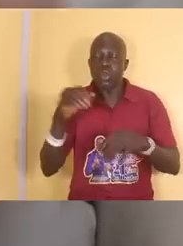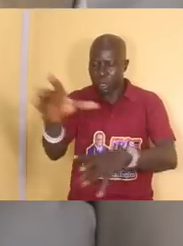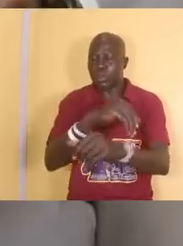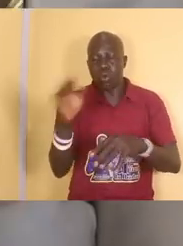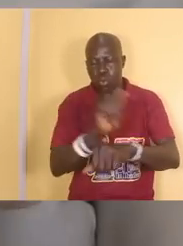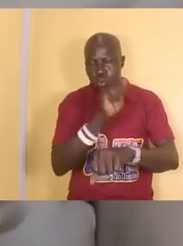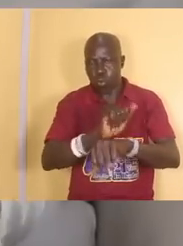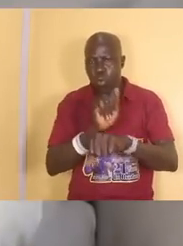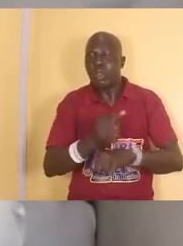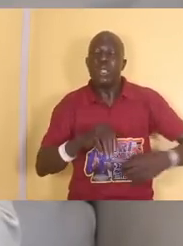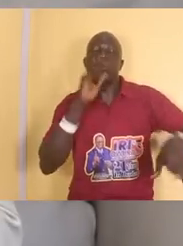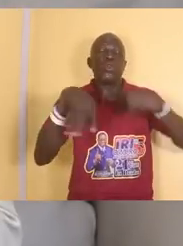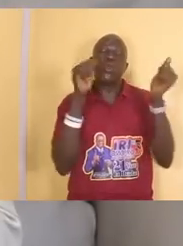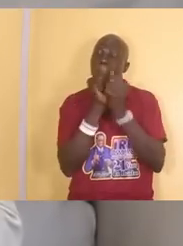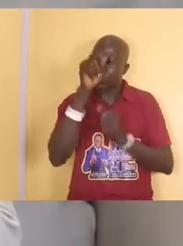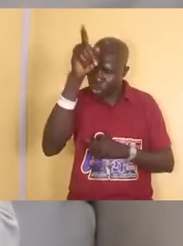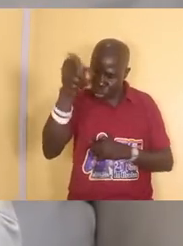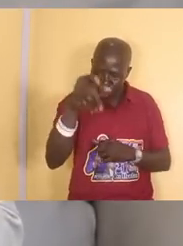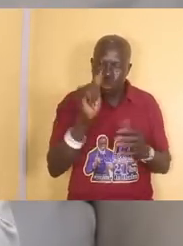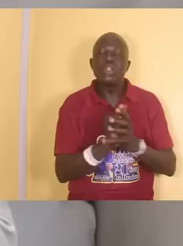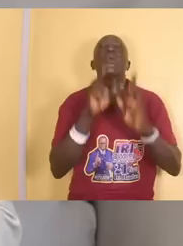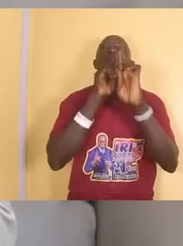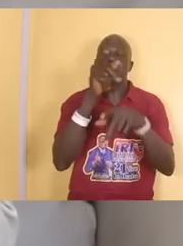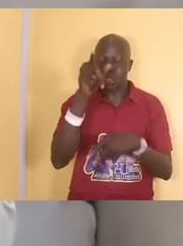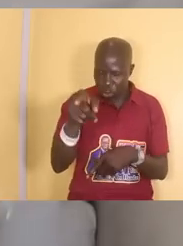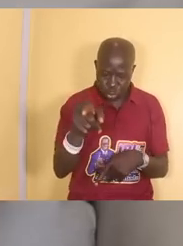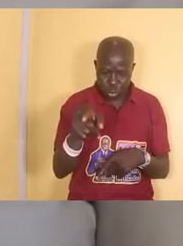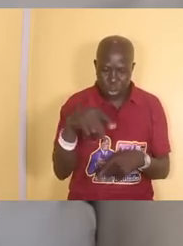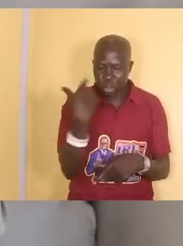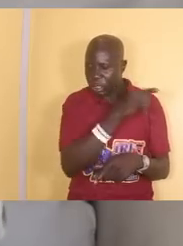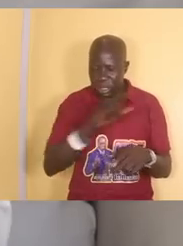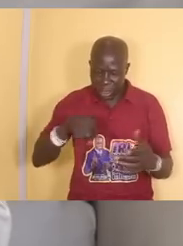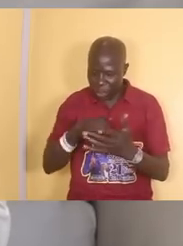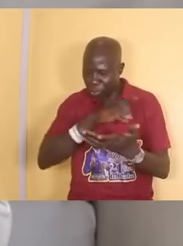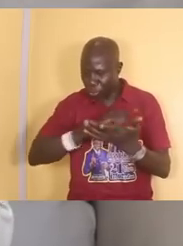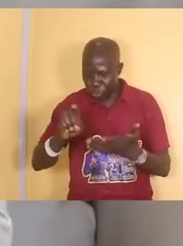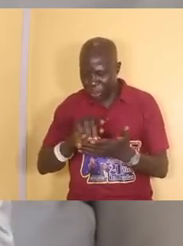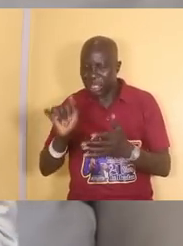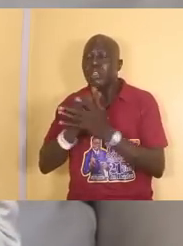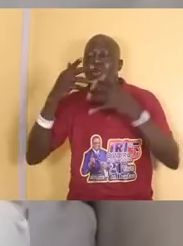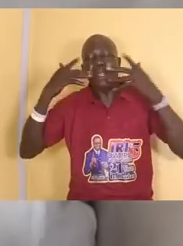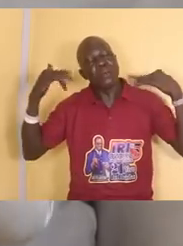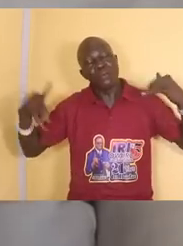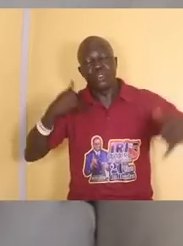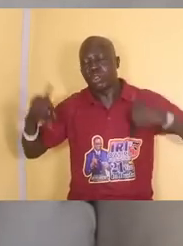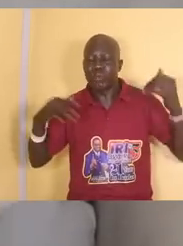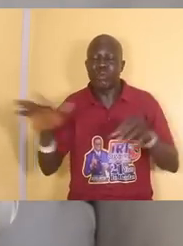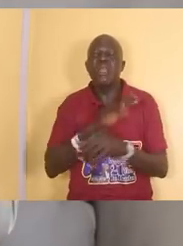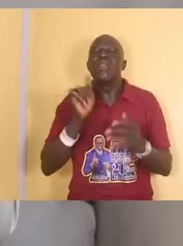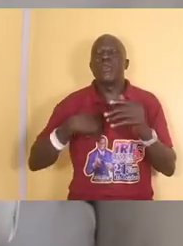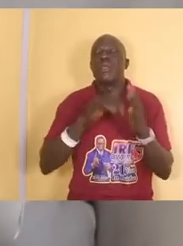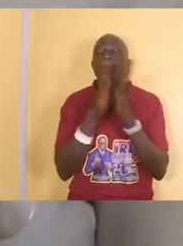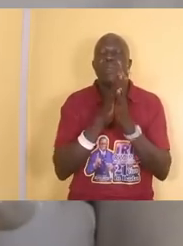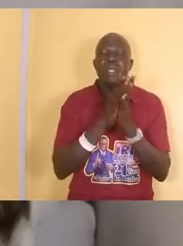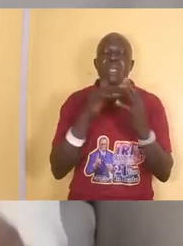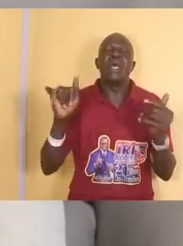want to go and look at the job, your contract will be with you. They will answer you. Lord say ye. In this way, you will have joy for you. We